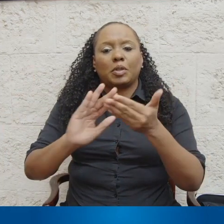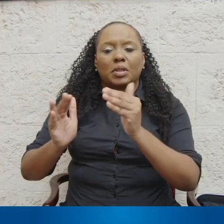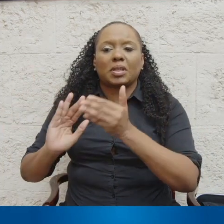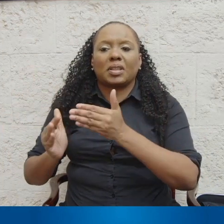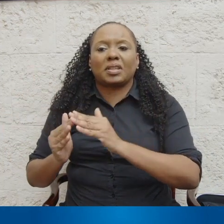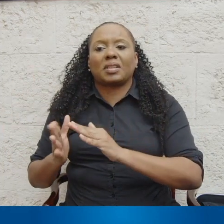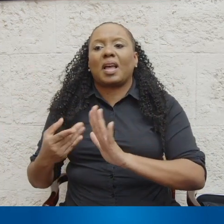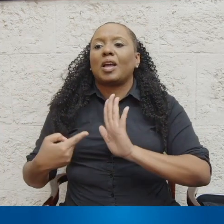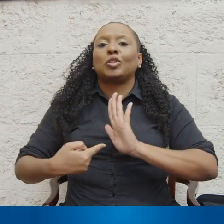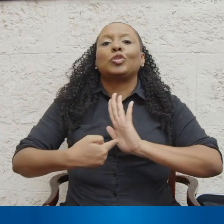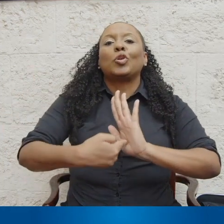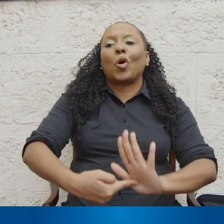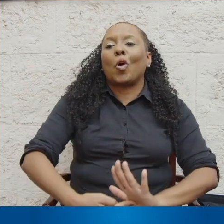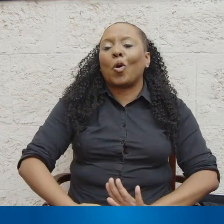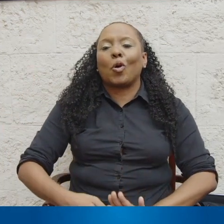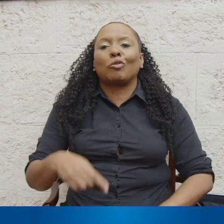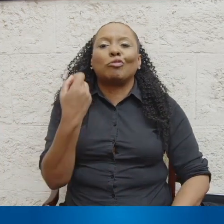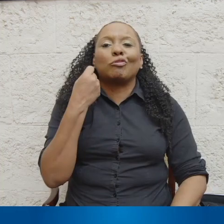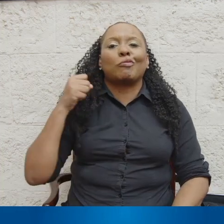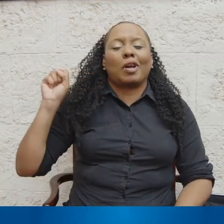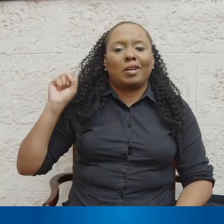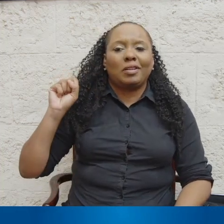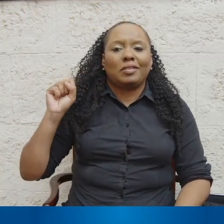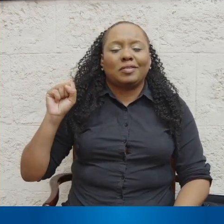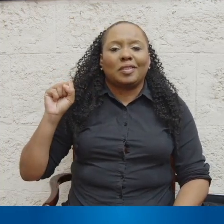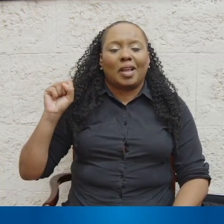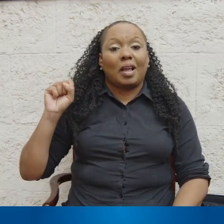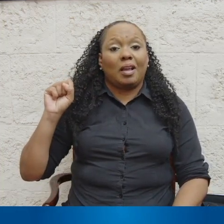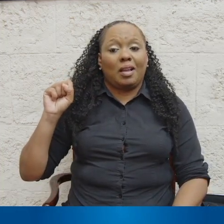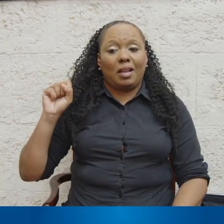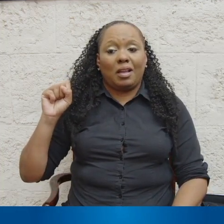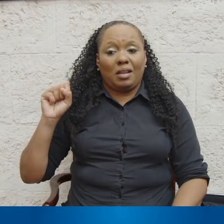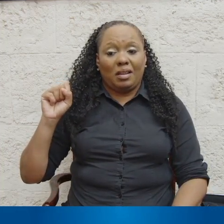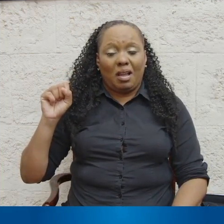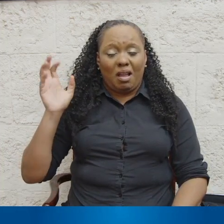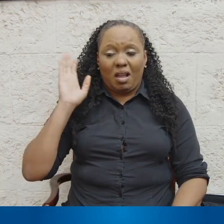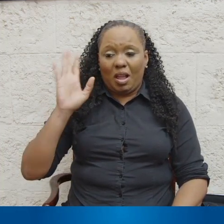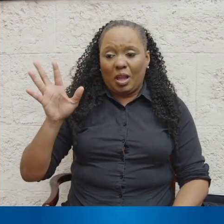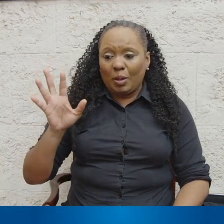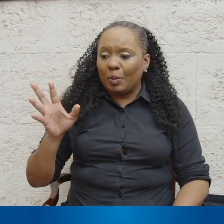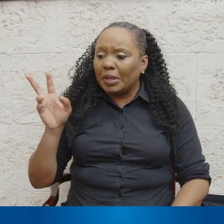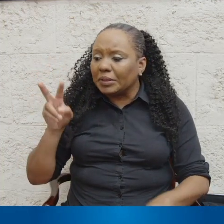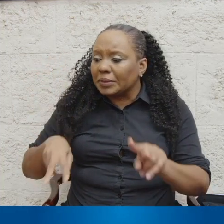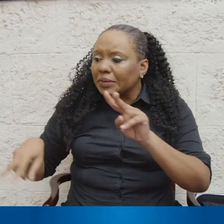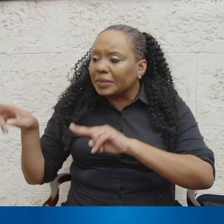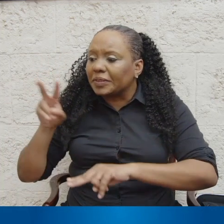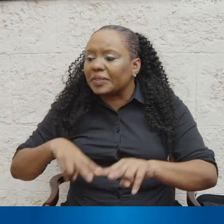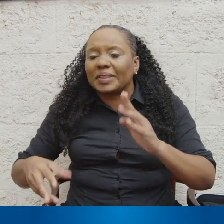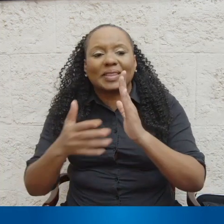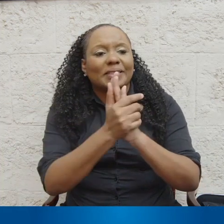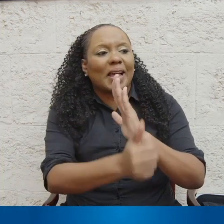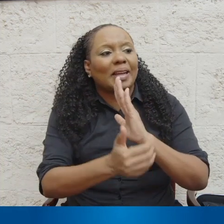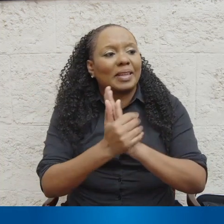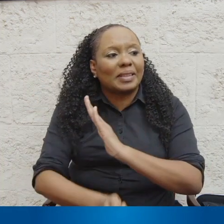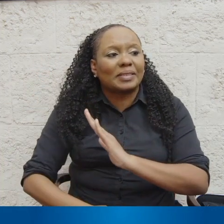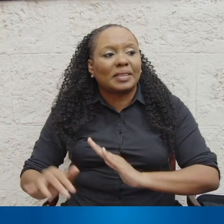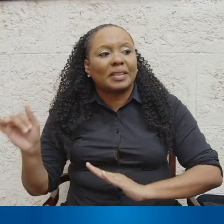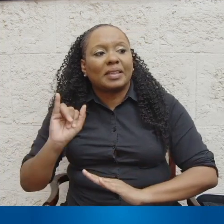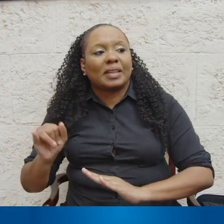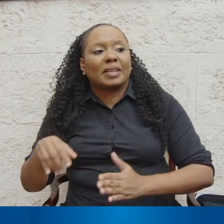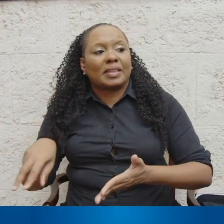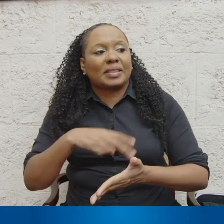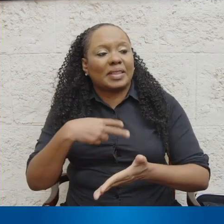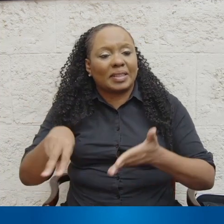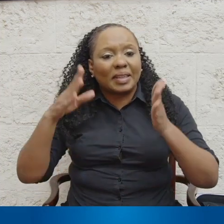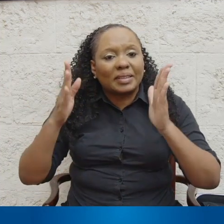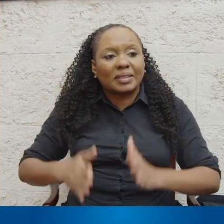within those communities, it is within those communities that we intend to find the talent. So the dancers and the schools and all